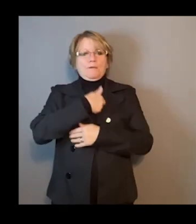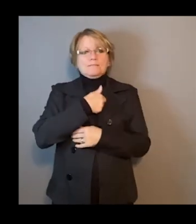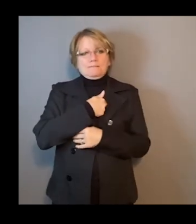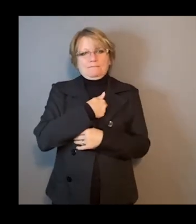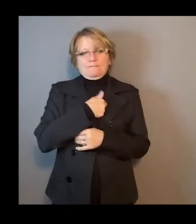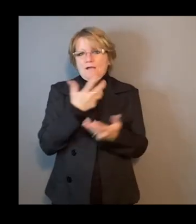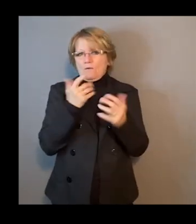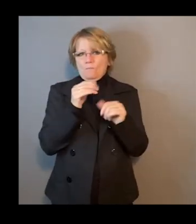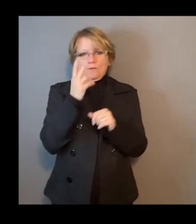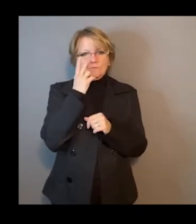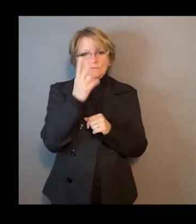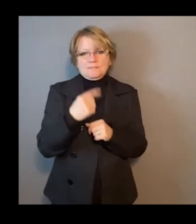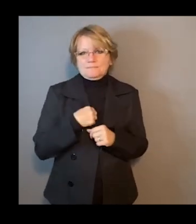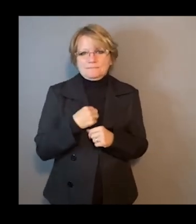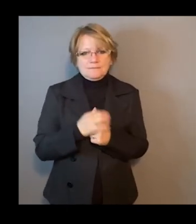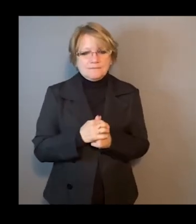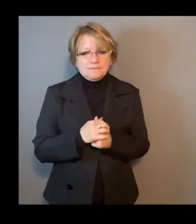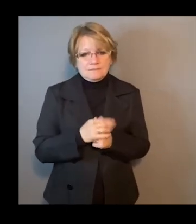me, honestly.